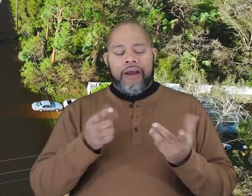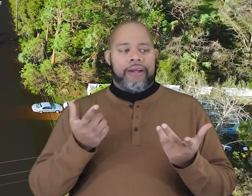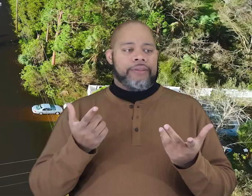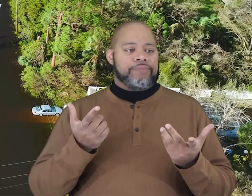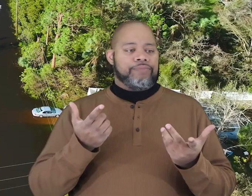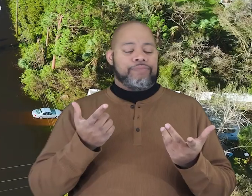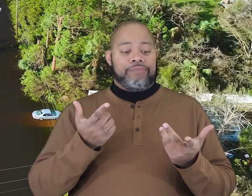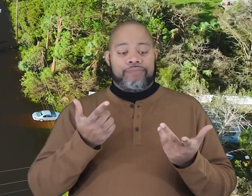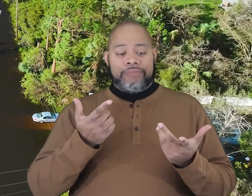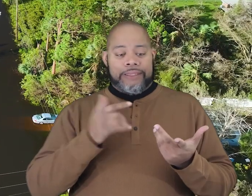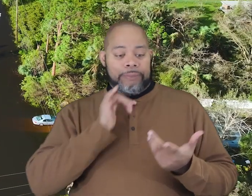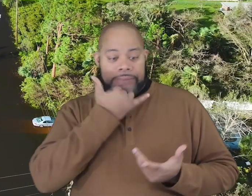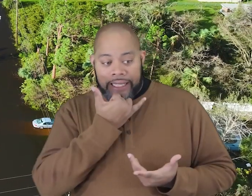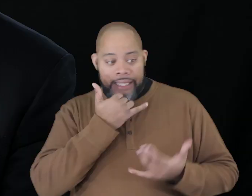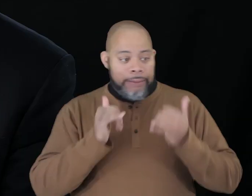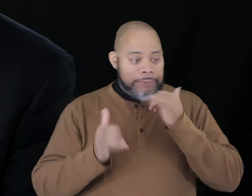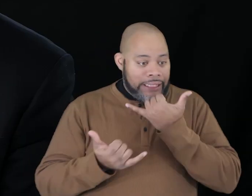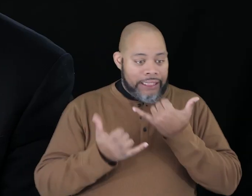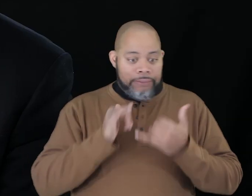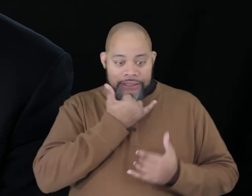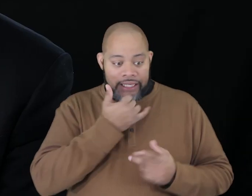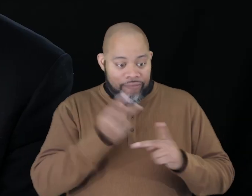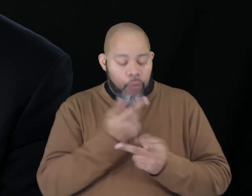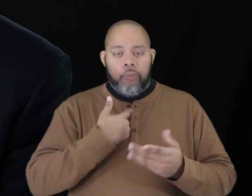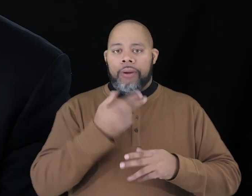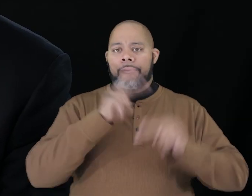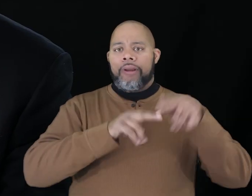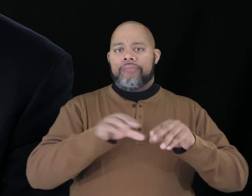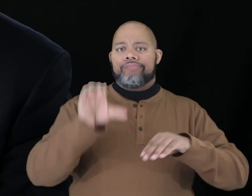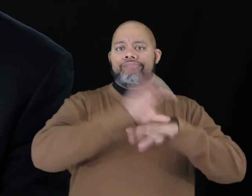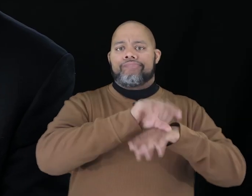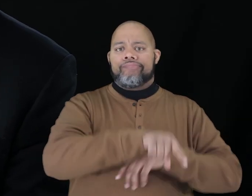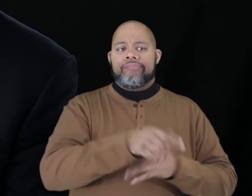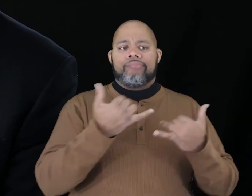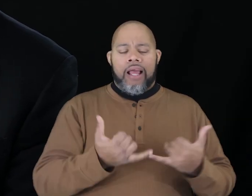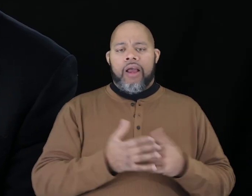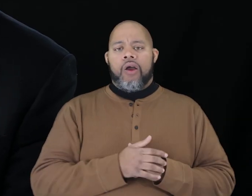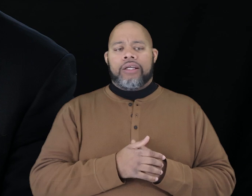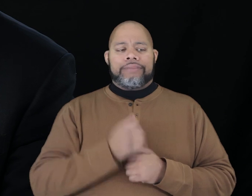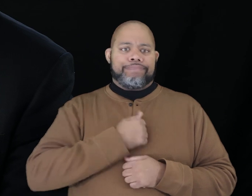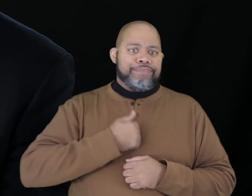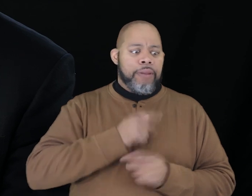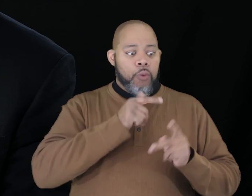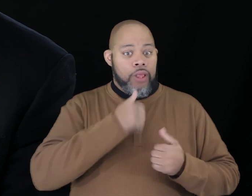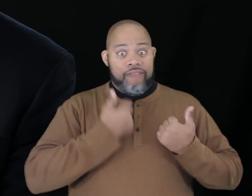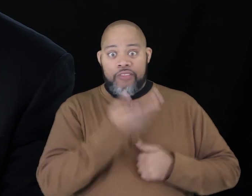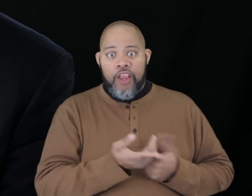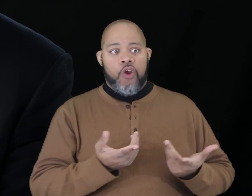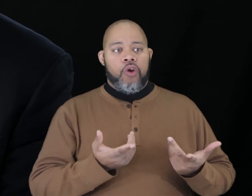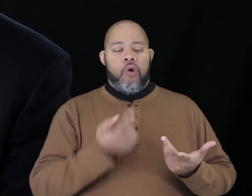there. But through a series of miscalculations, we've built on those areas, and